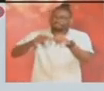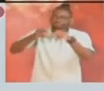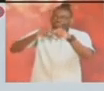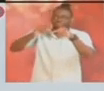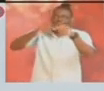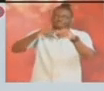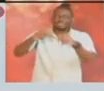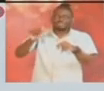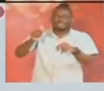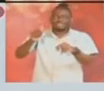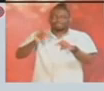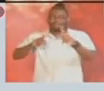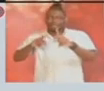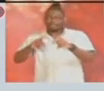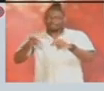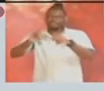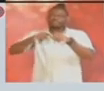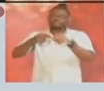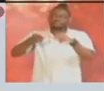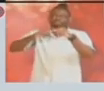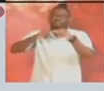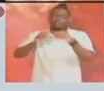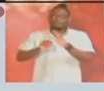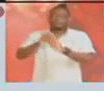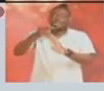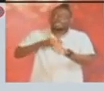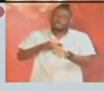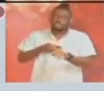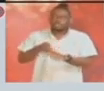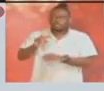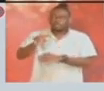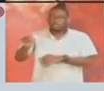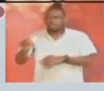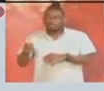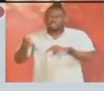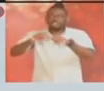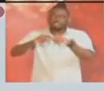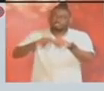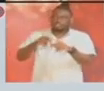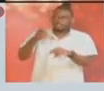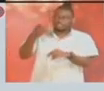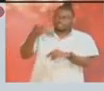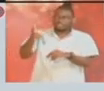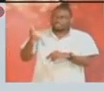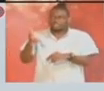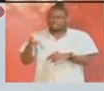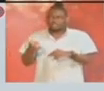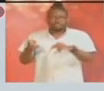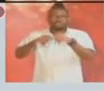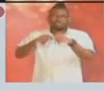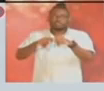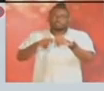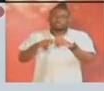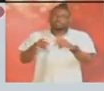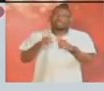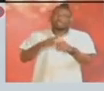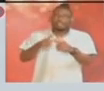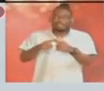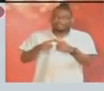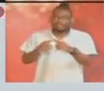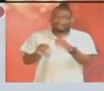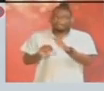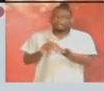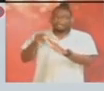the week March 21st, it went up to 16. By the week March 28th, it went up